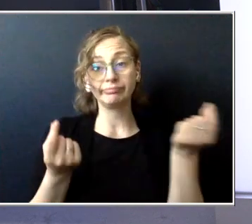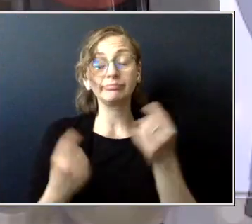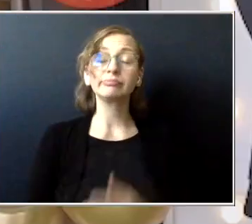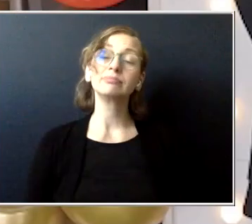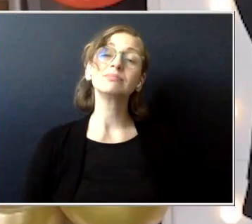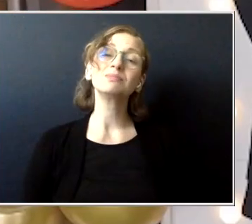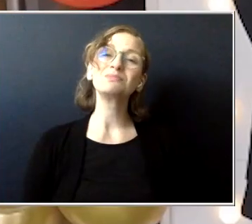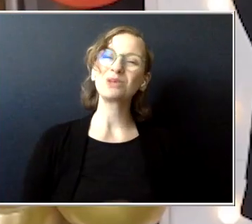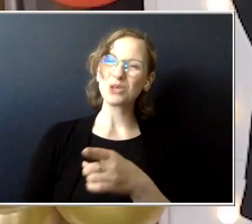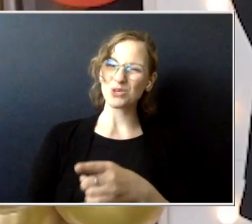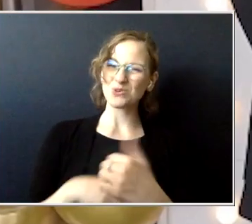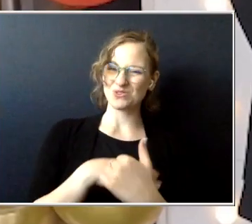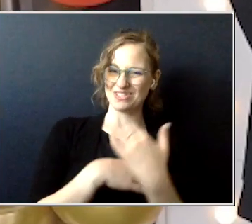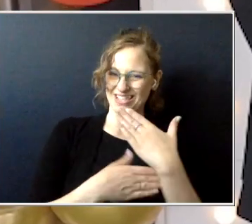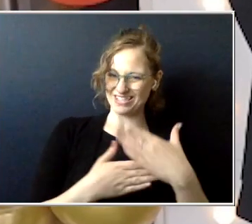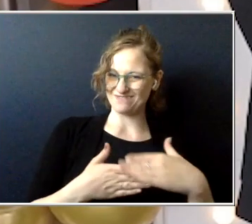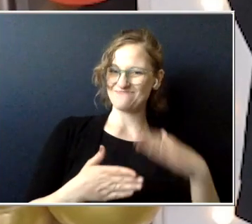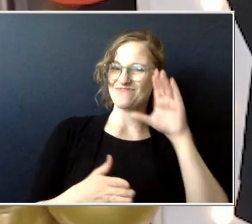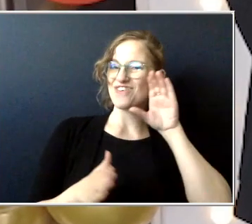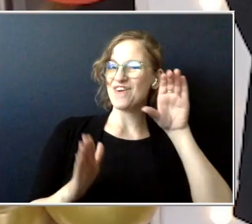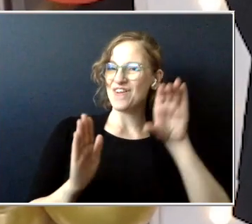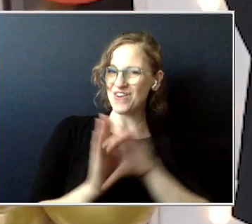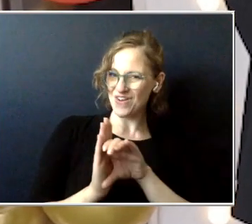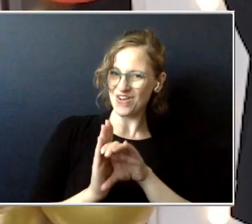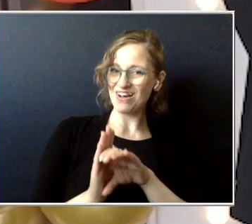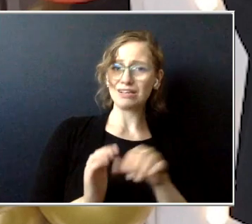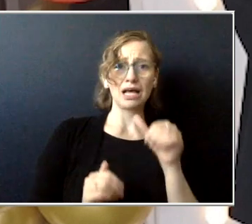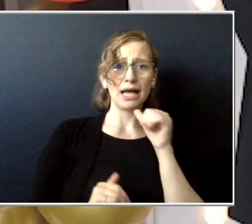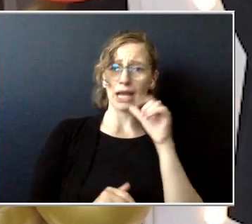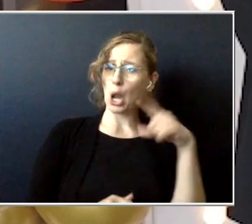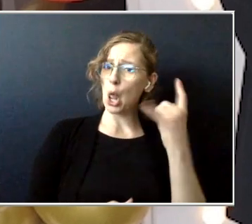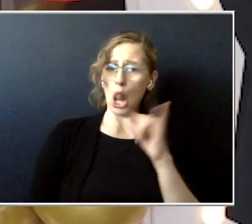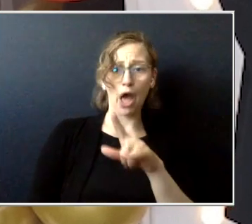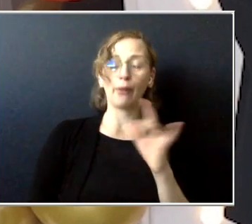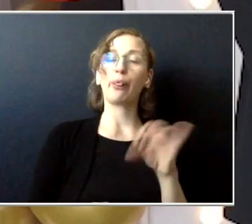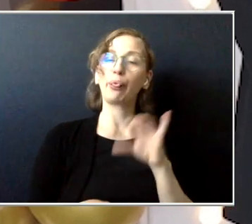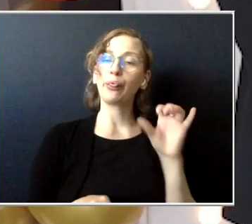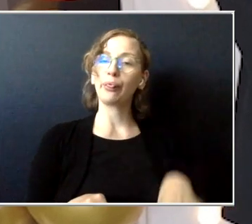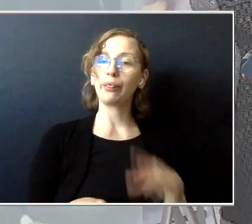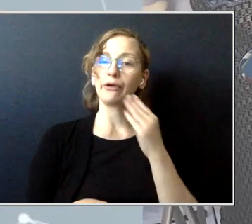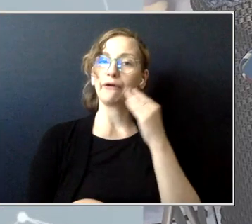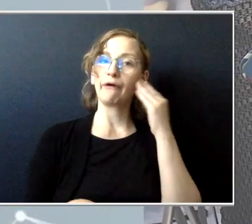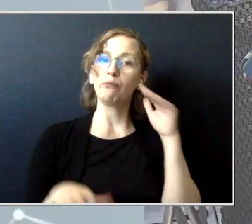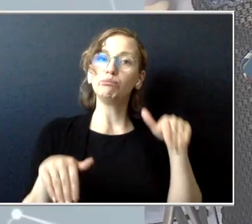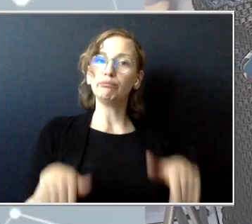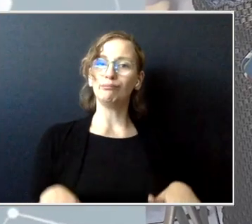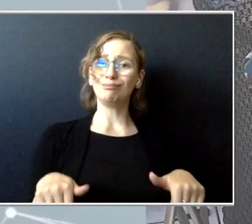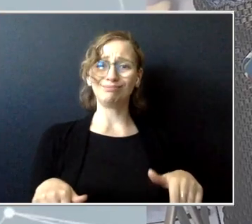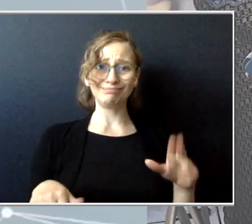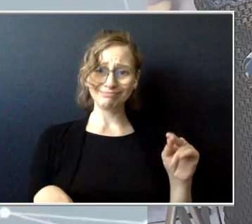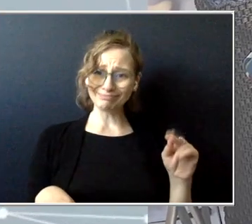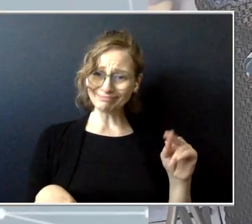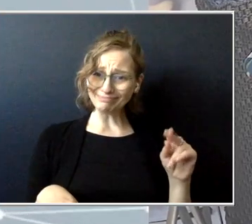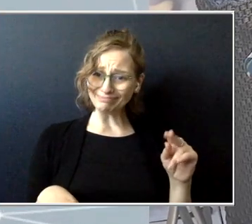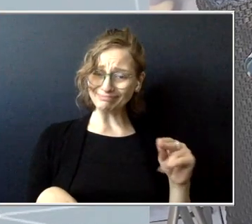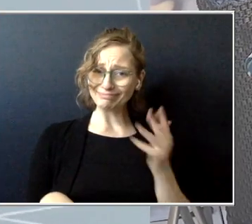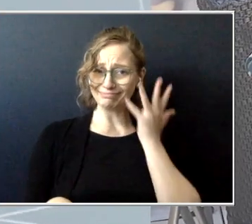photos of yourself. It doesn't look like you're just sitting at home with this device. You're out and about. Looking pretty